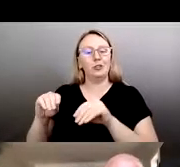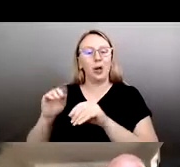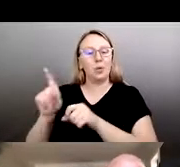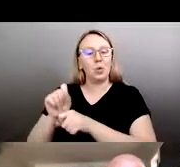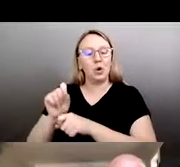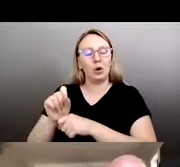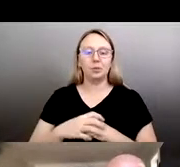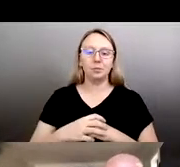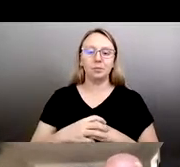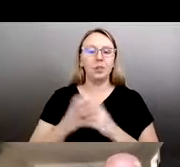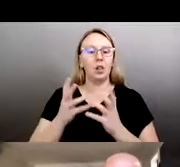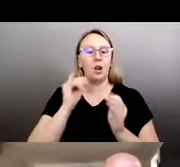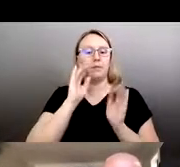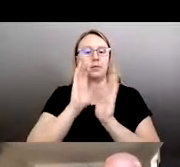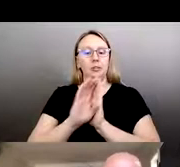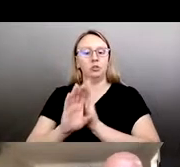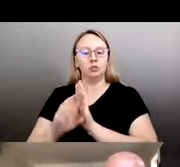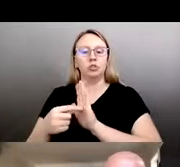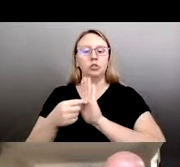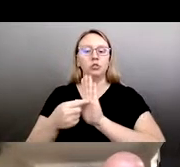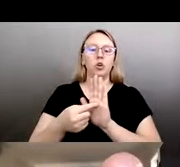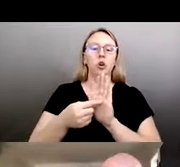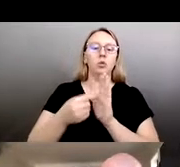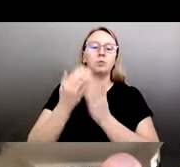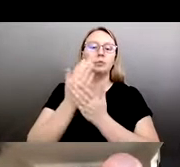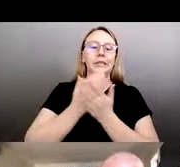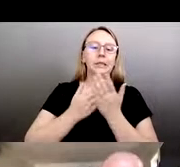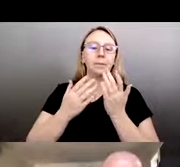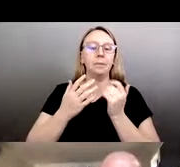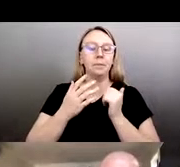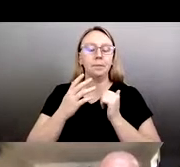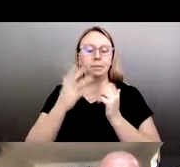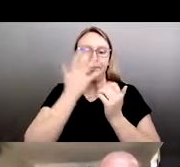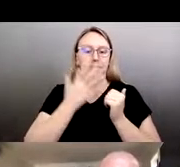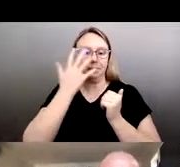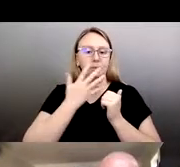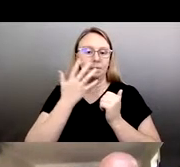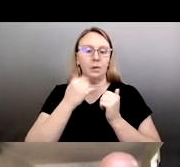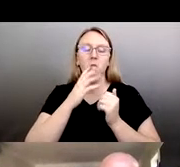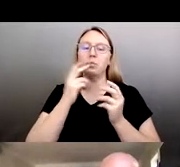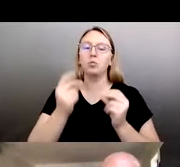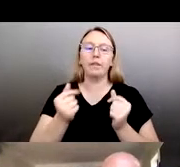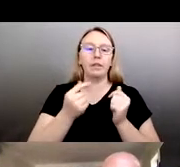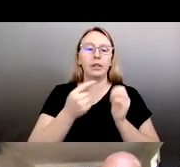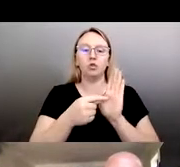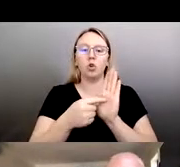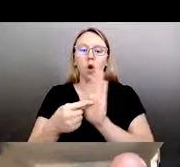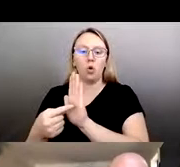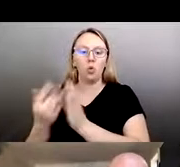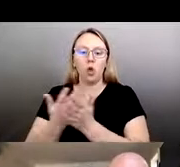Chicago Imagists, share some aesthetic sensibilities. And so I'll quickly cycle through some of their work just so you get an idea of what they look